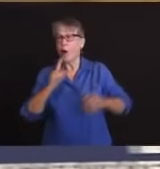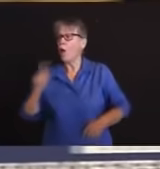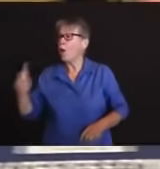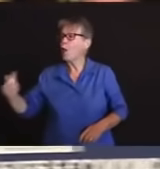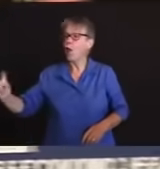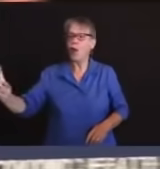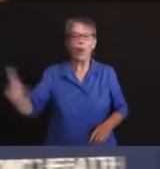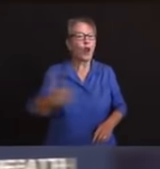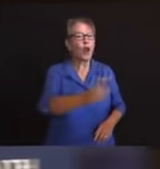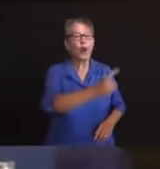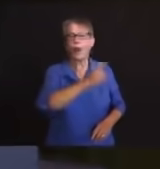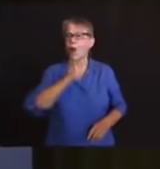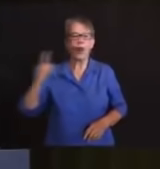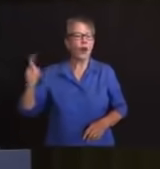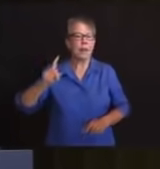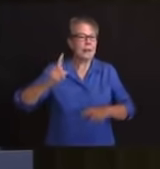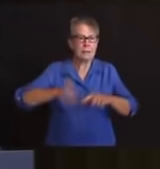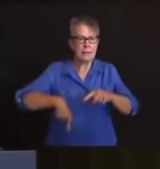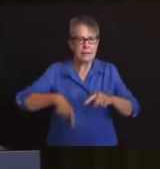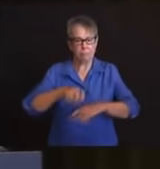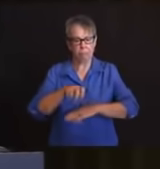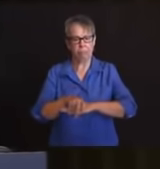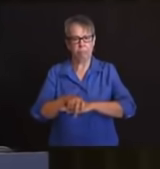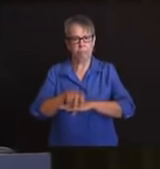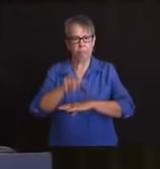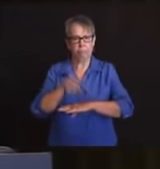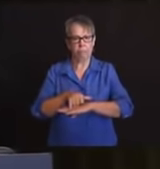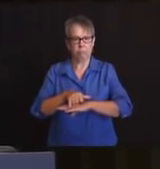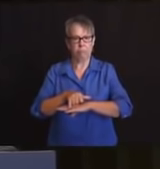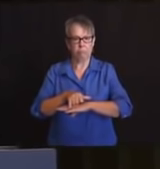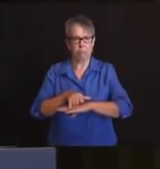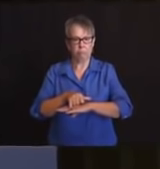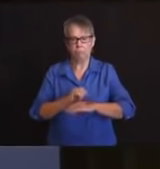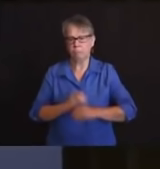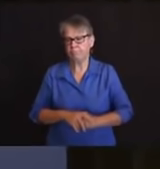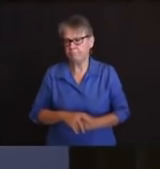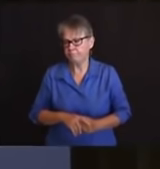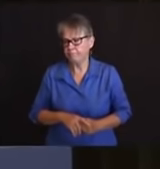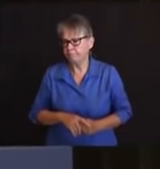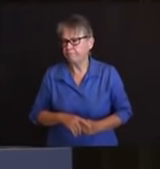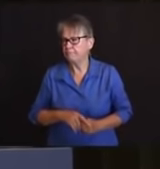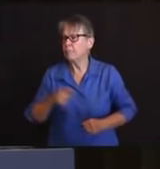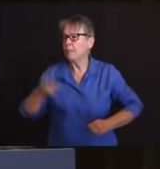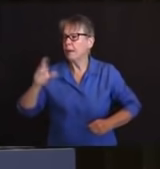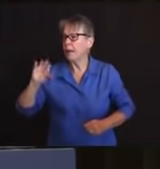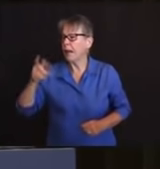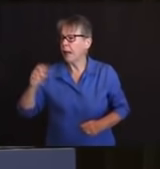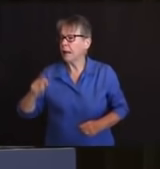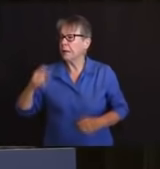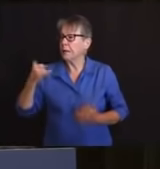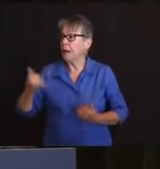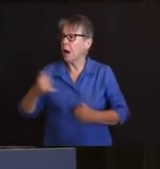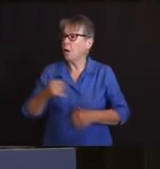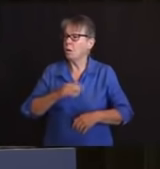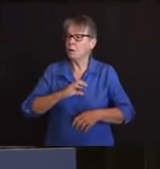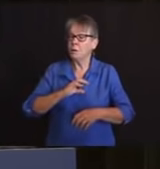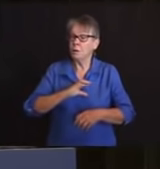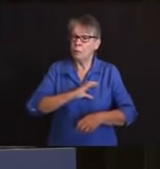With regards to, again, remember, pursuits up 50%, accidents up 34%, fatals up